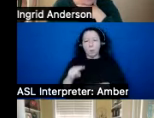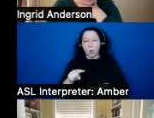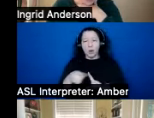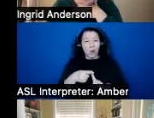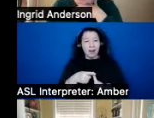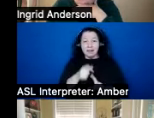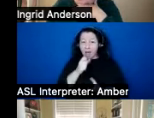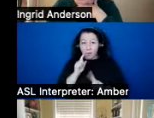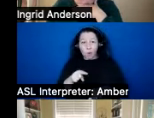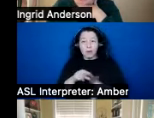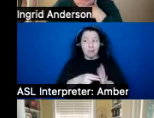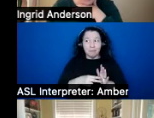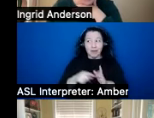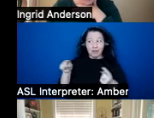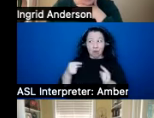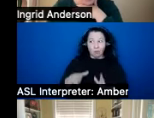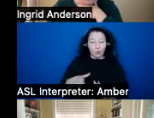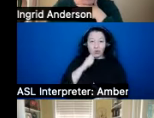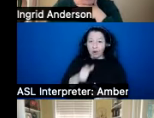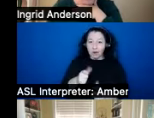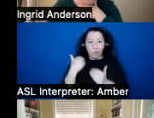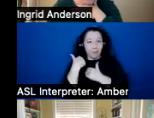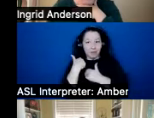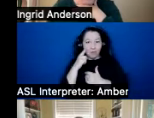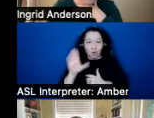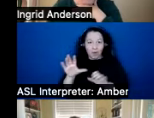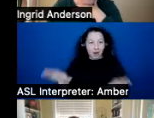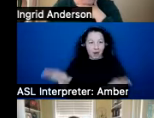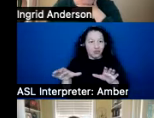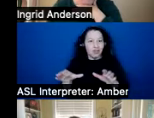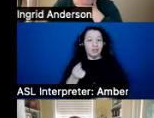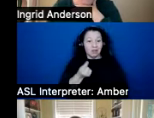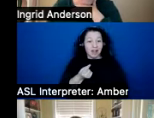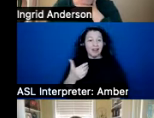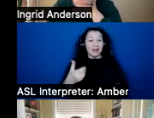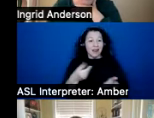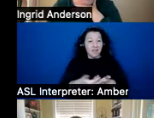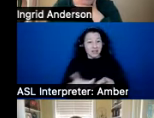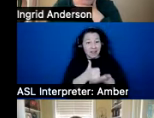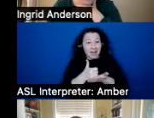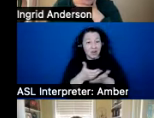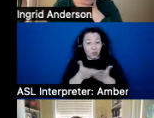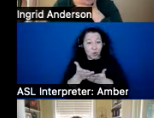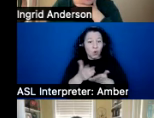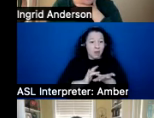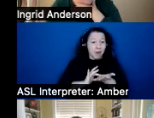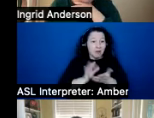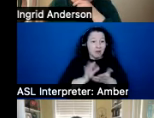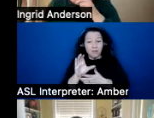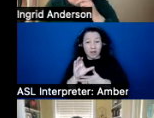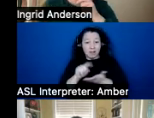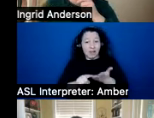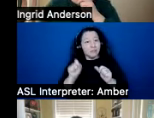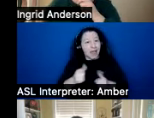accountable. So evidence collected through the medical exam can and will aid in prosecution. And